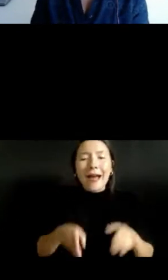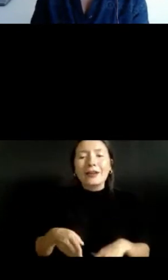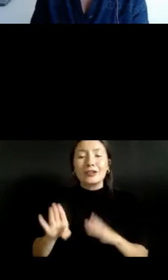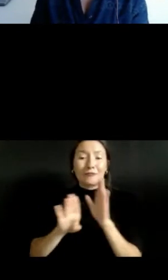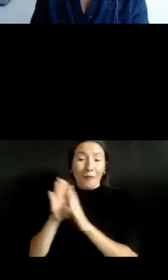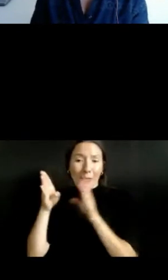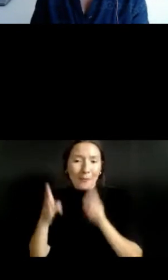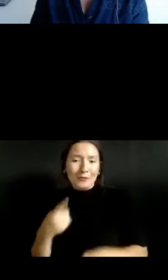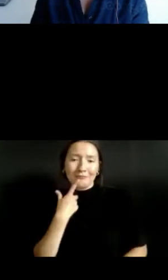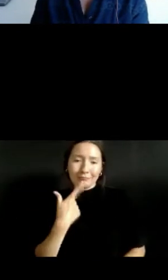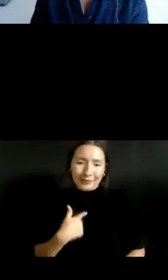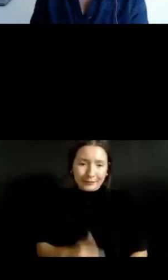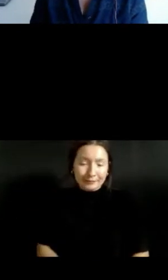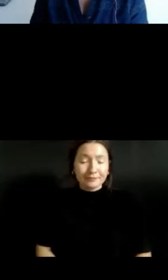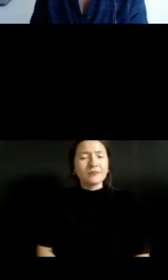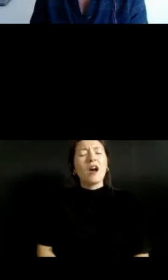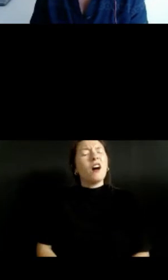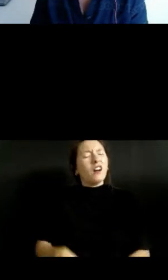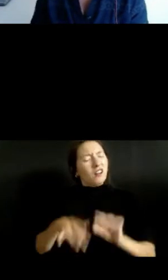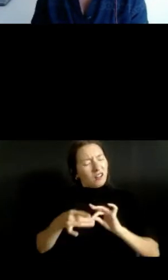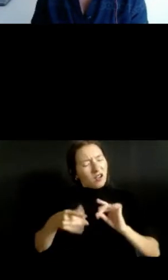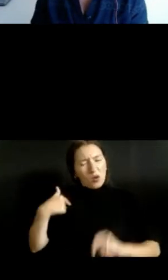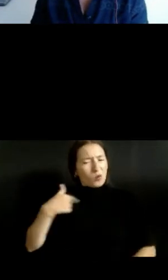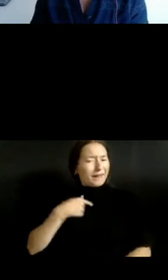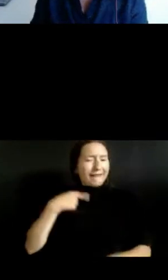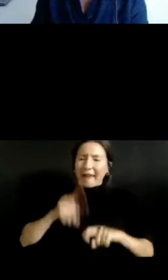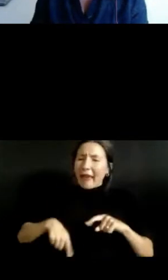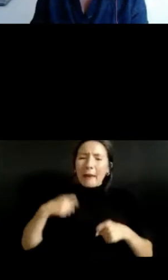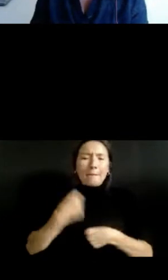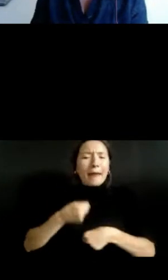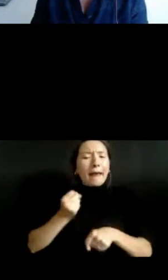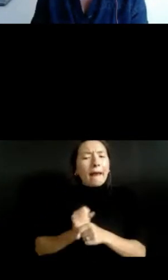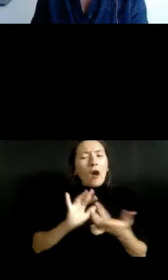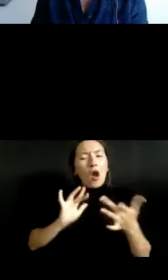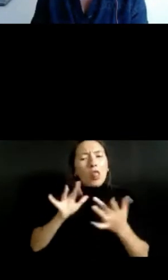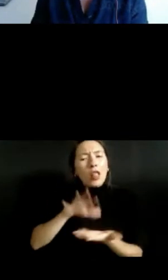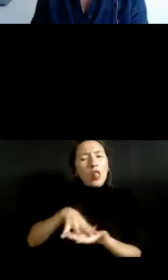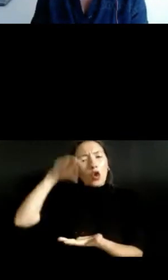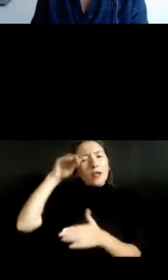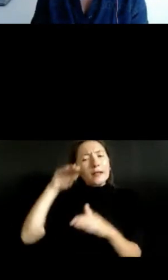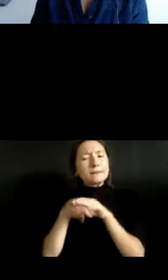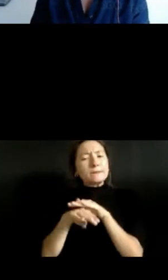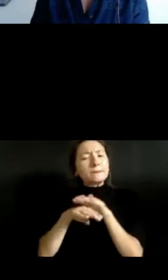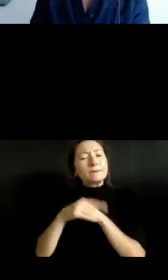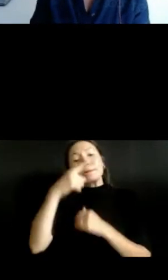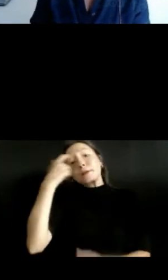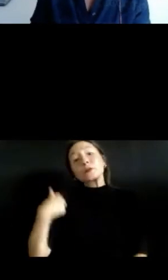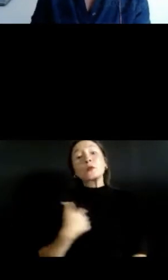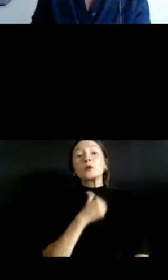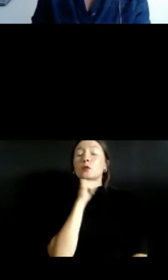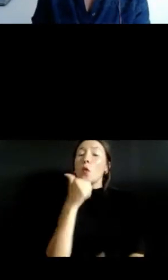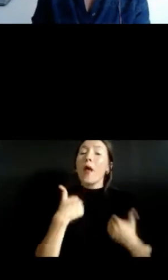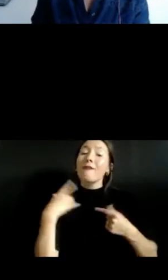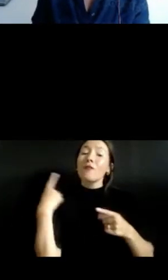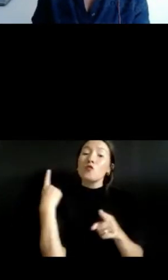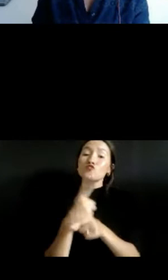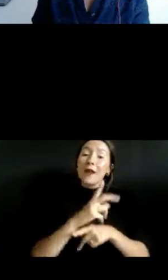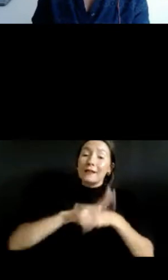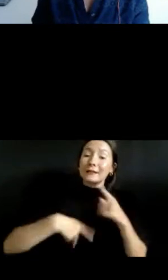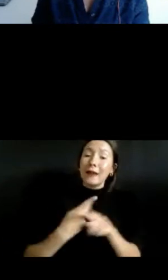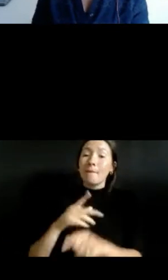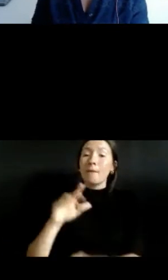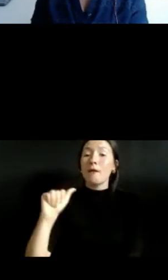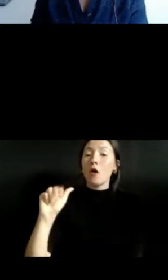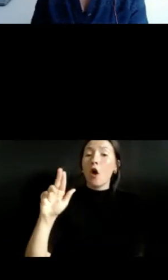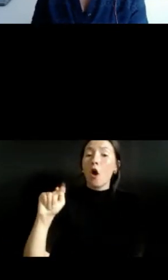e-learning accessible because we don't have the right authoring tool. So let's explore now how authoring tools can make it easier for